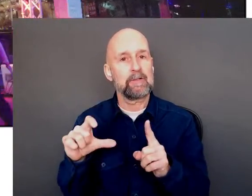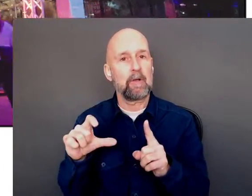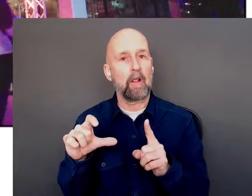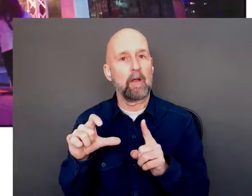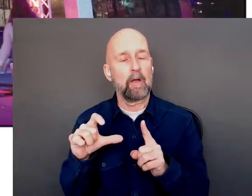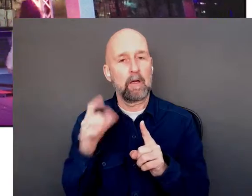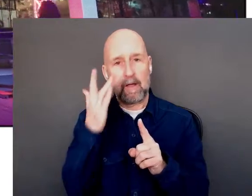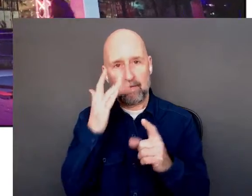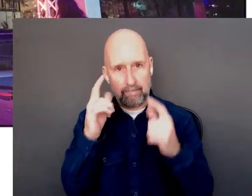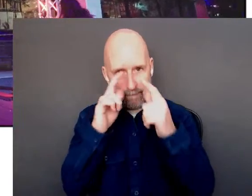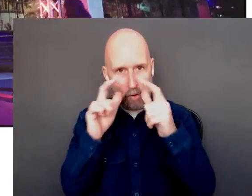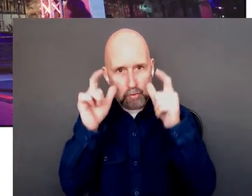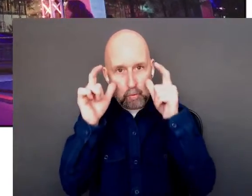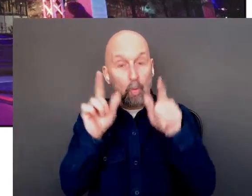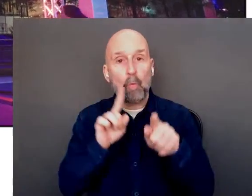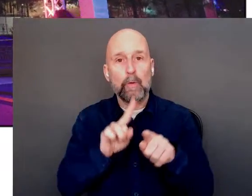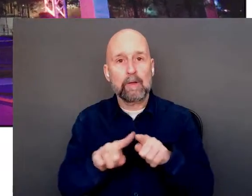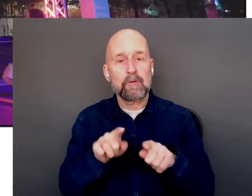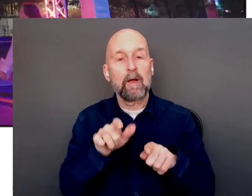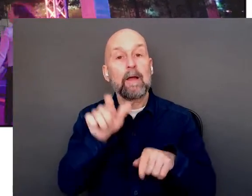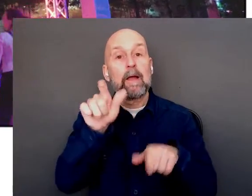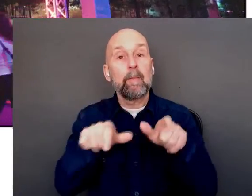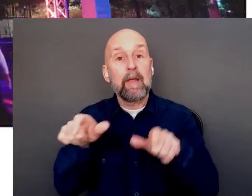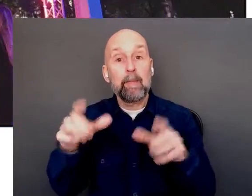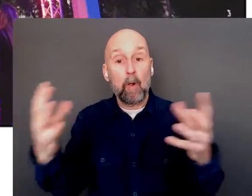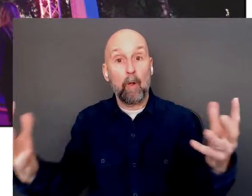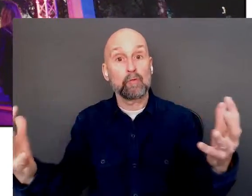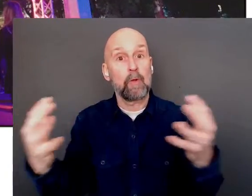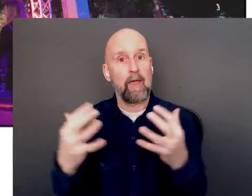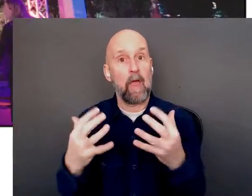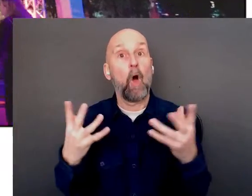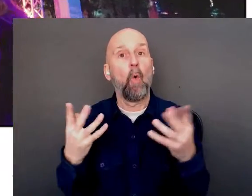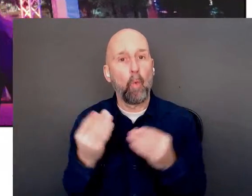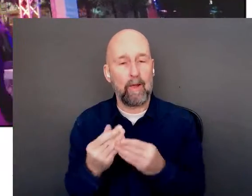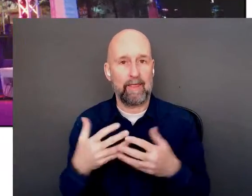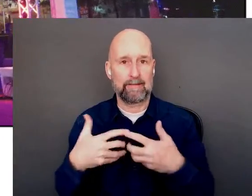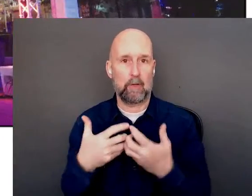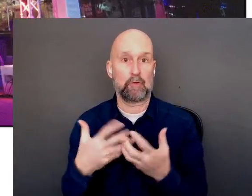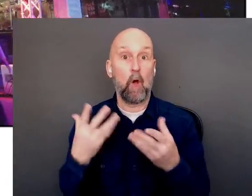bring people with technology, with digital, in reality, with